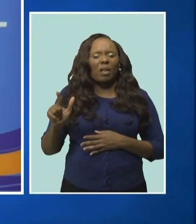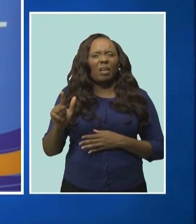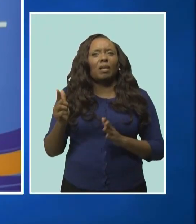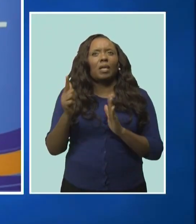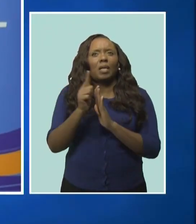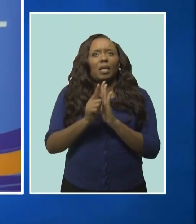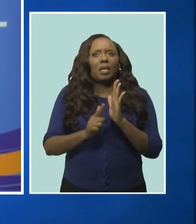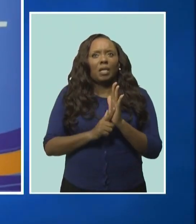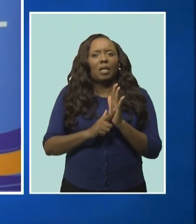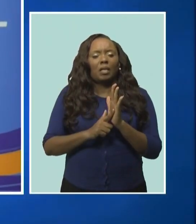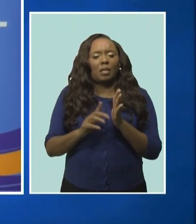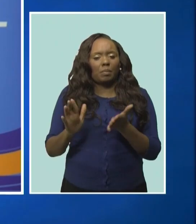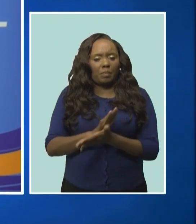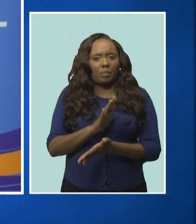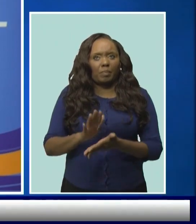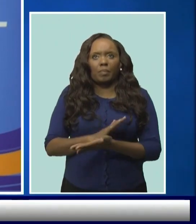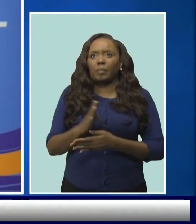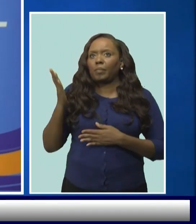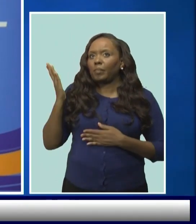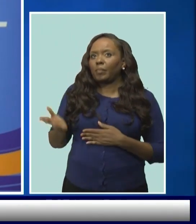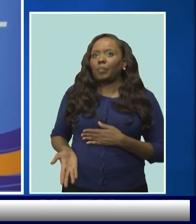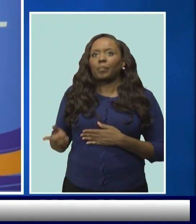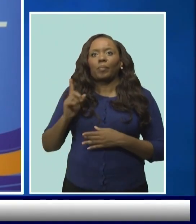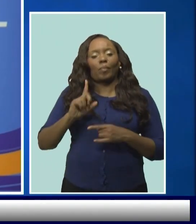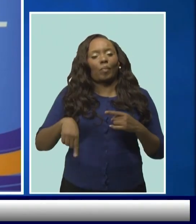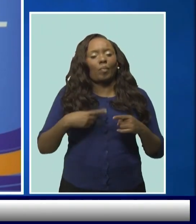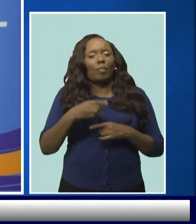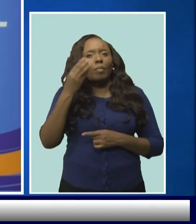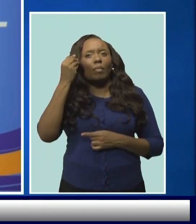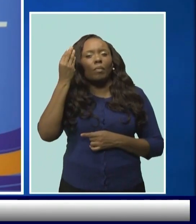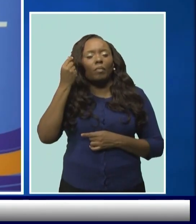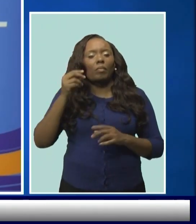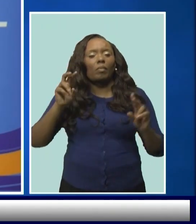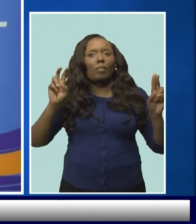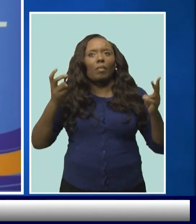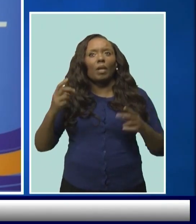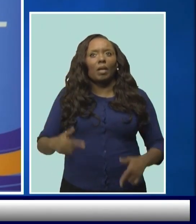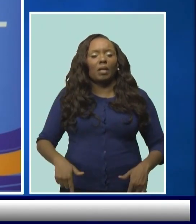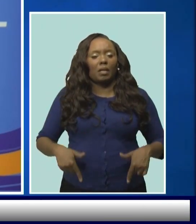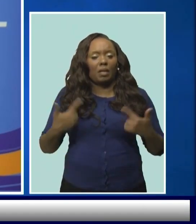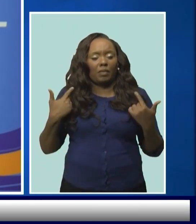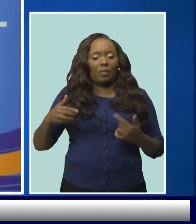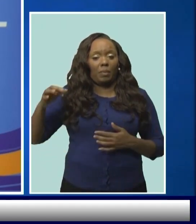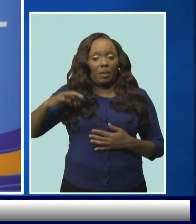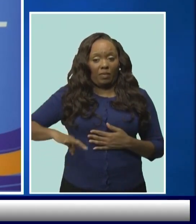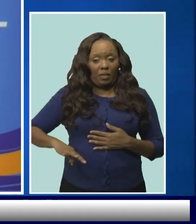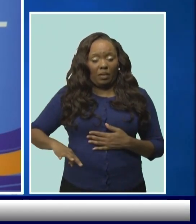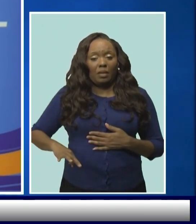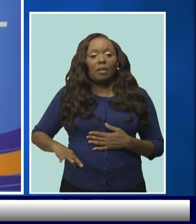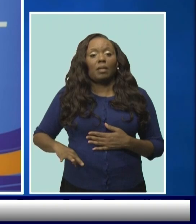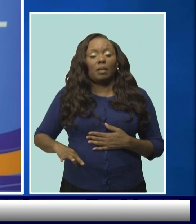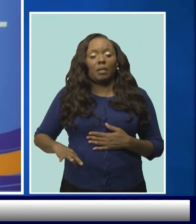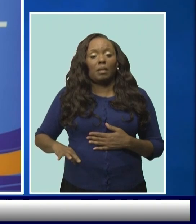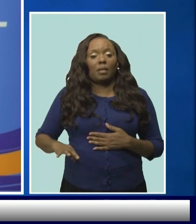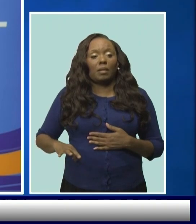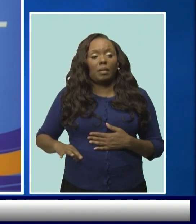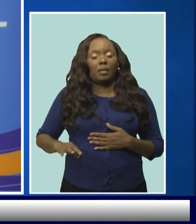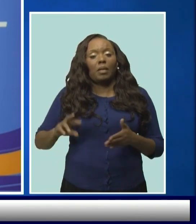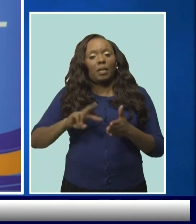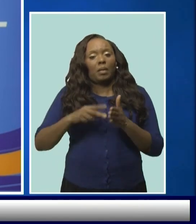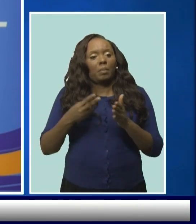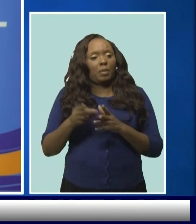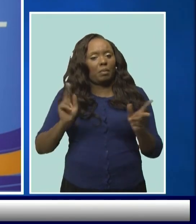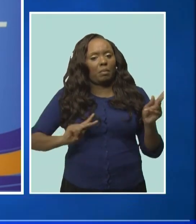of the life benefit, we think of the life benefit as a product that gives the members peace of